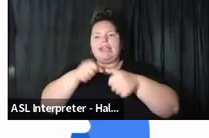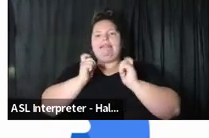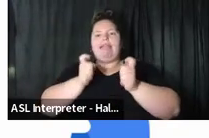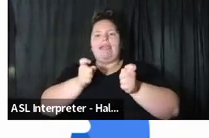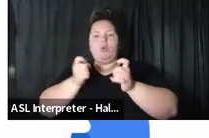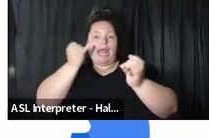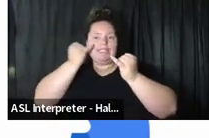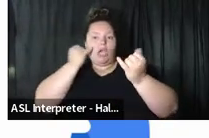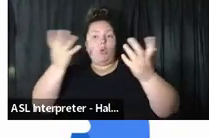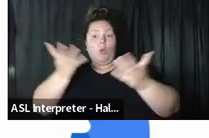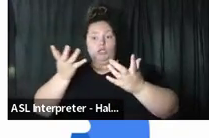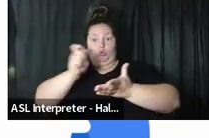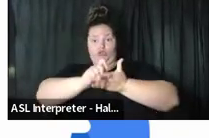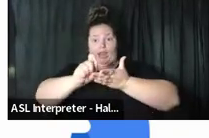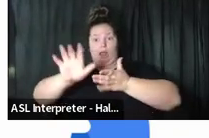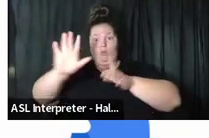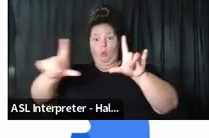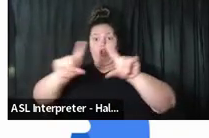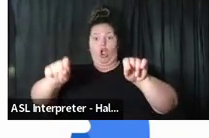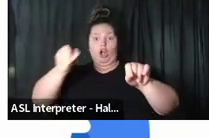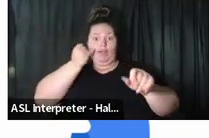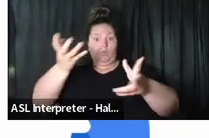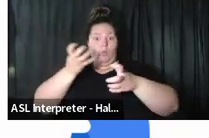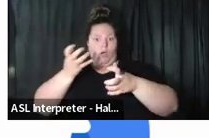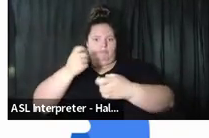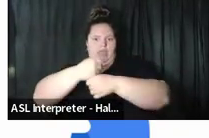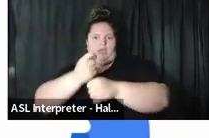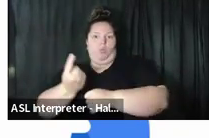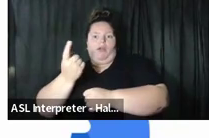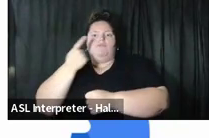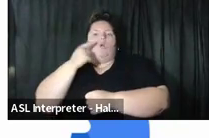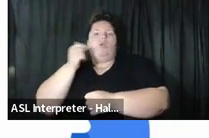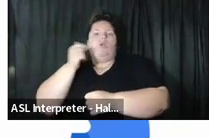what to write on your own card if you want to make your own version.